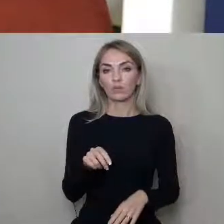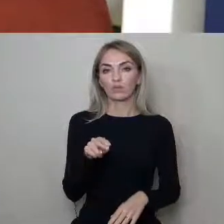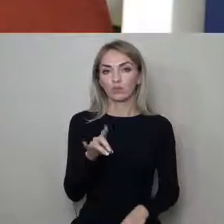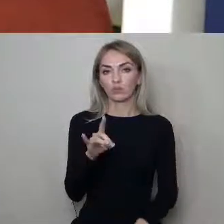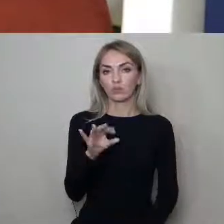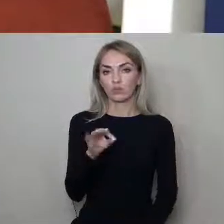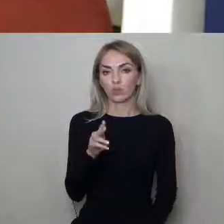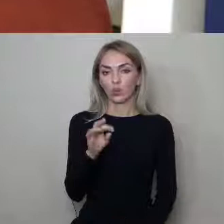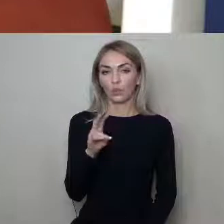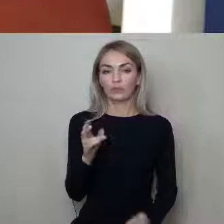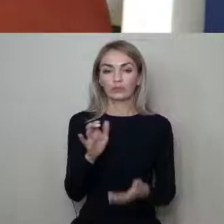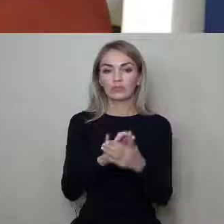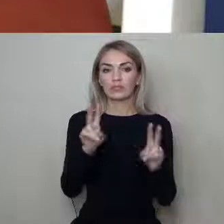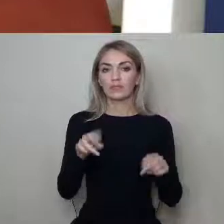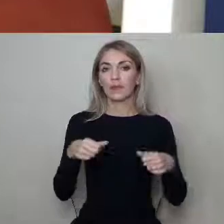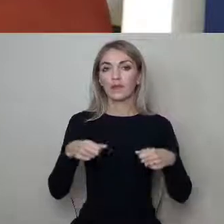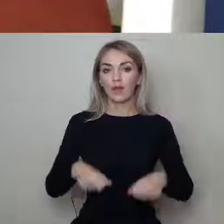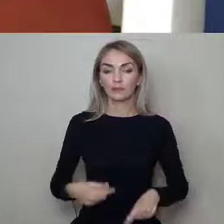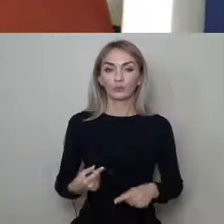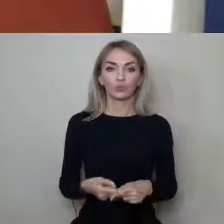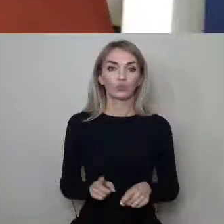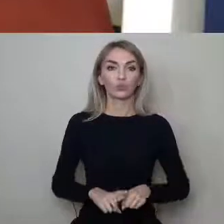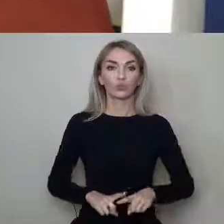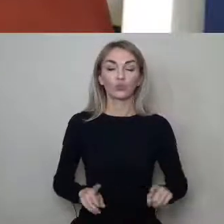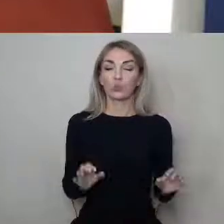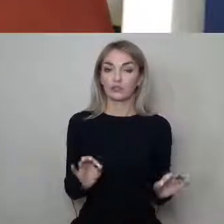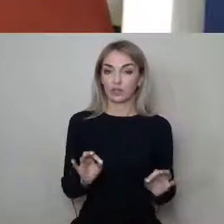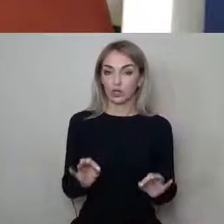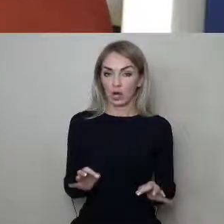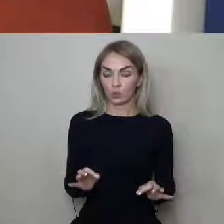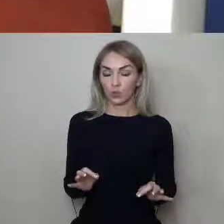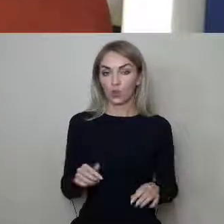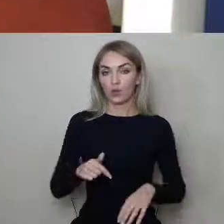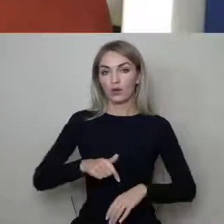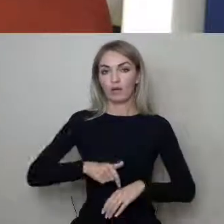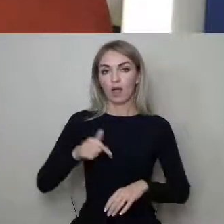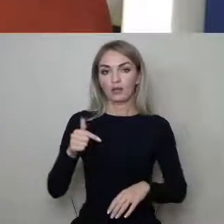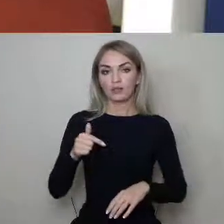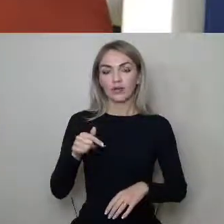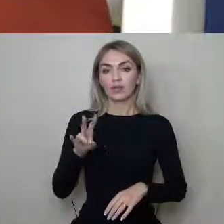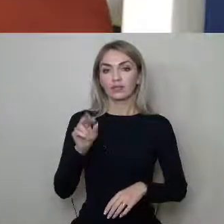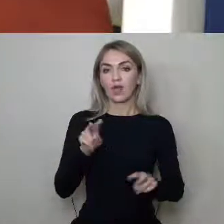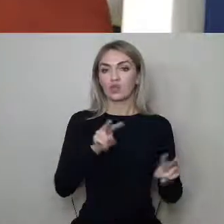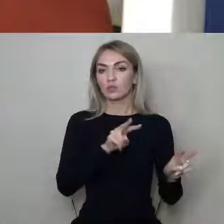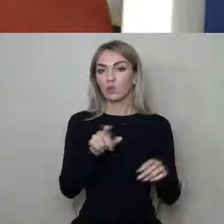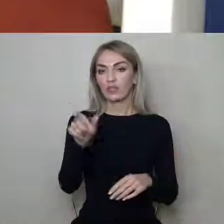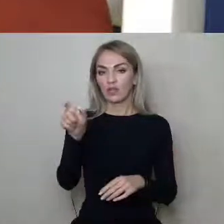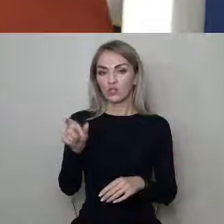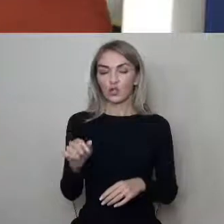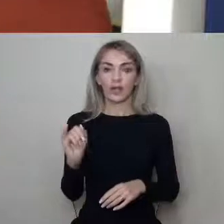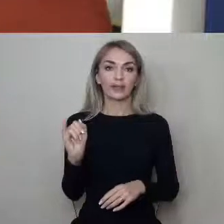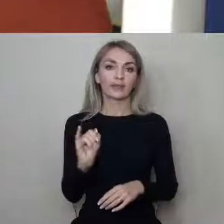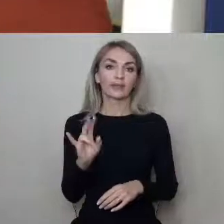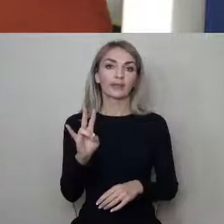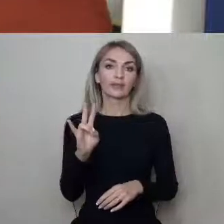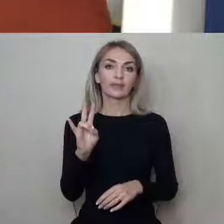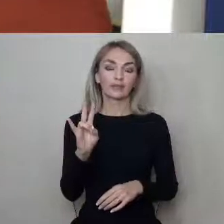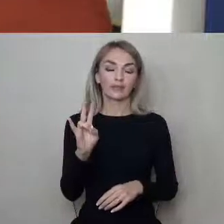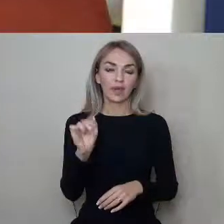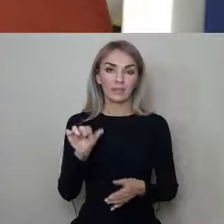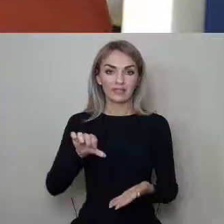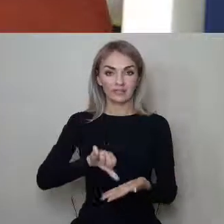to make sure that the protocol is signed by the person in question against whom the protocol is issued, because the